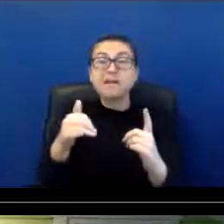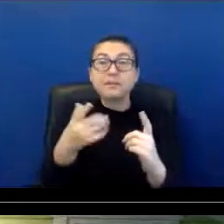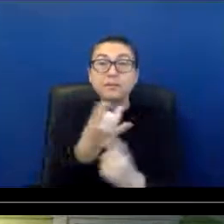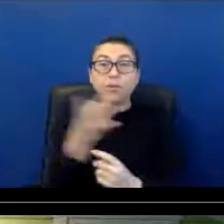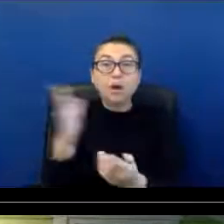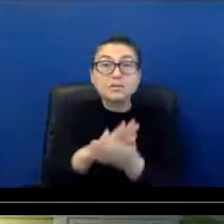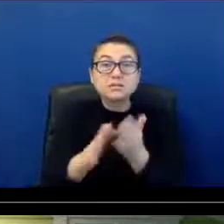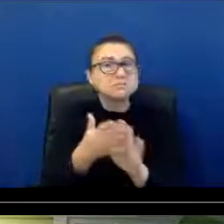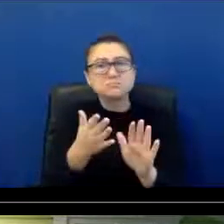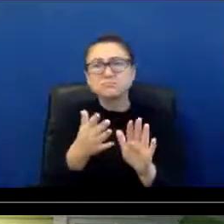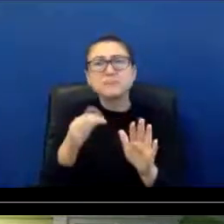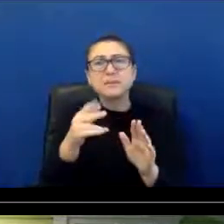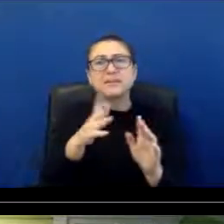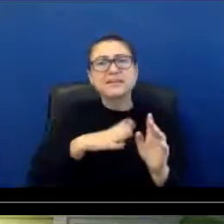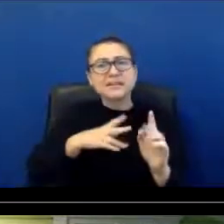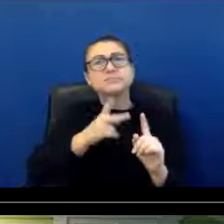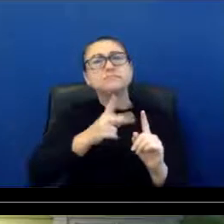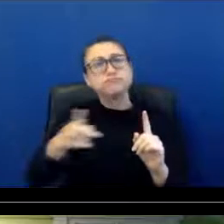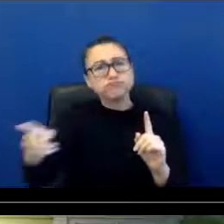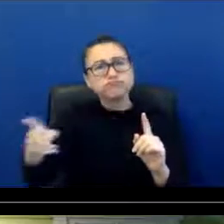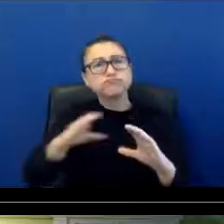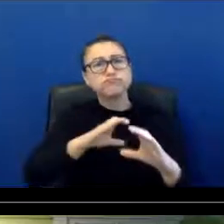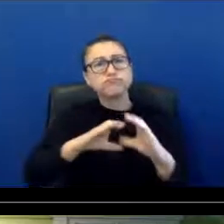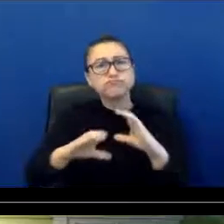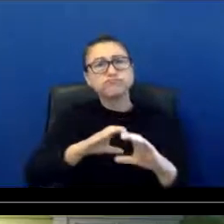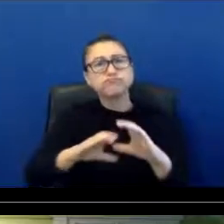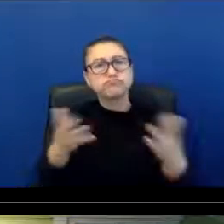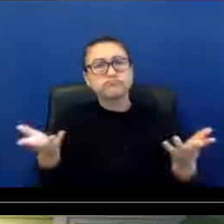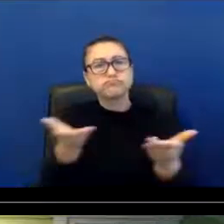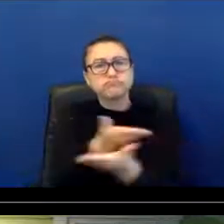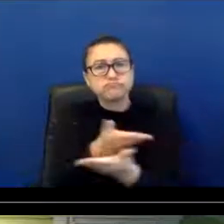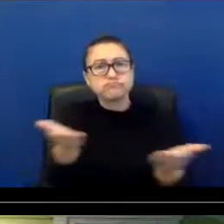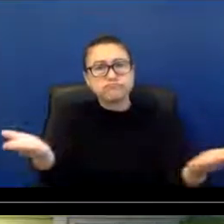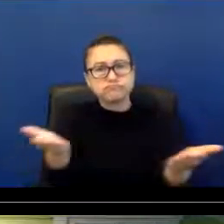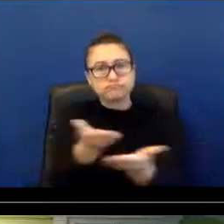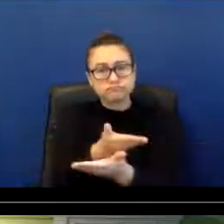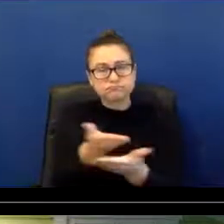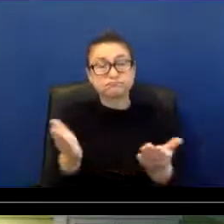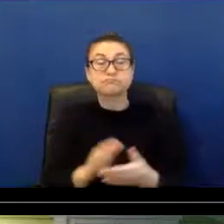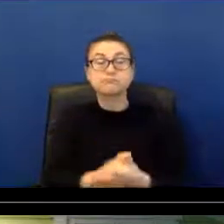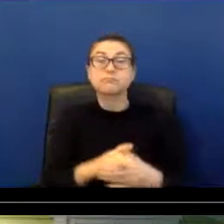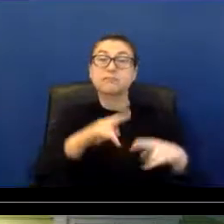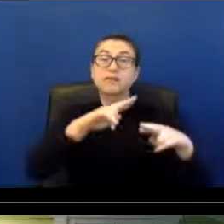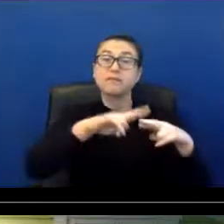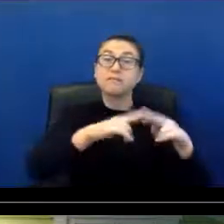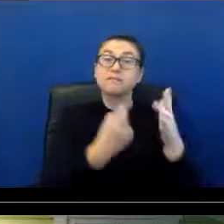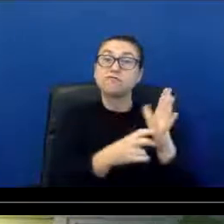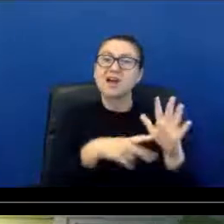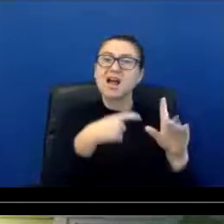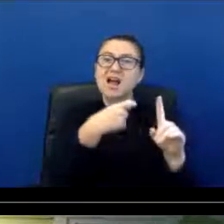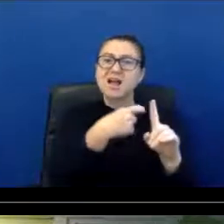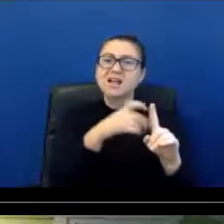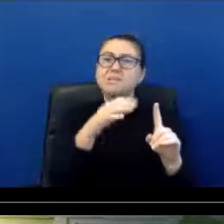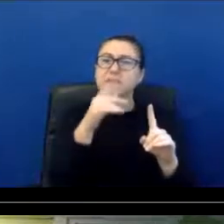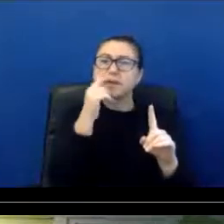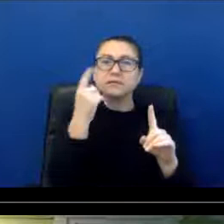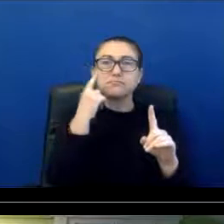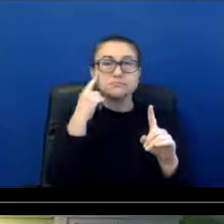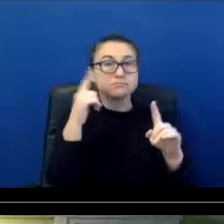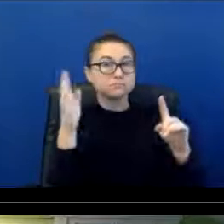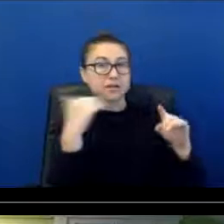with his neighbour, but the next step Frank could take is to have a look at the guided